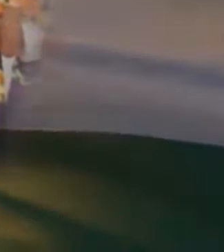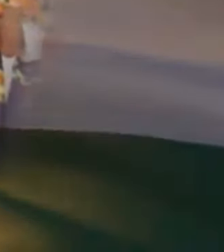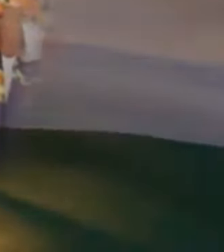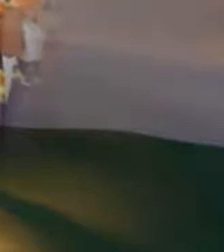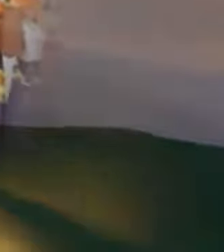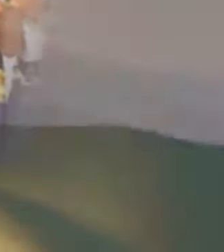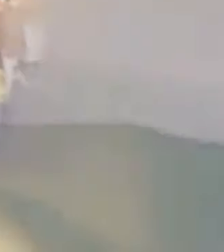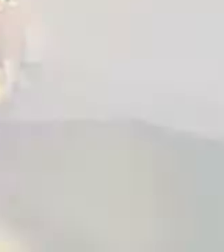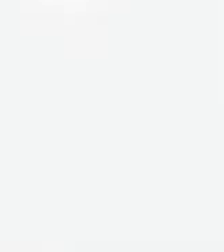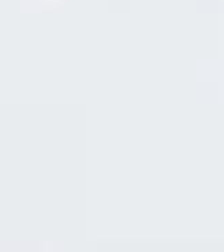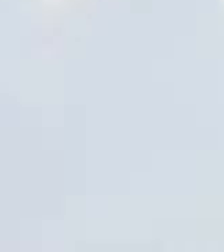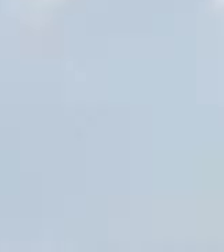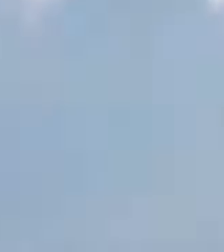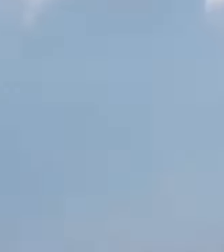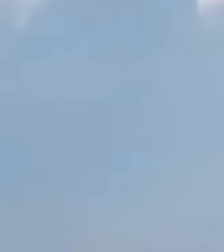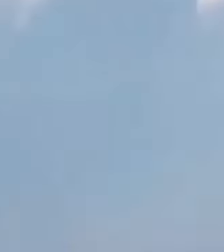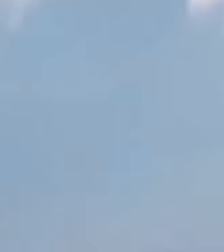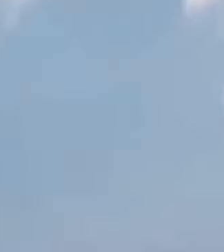Nigeria!